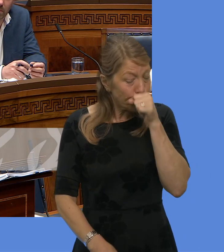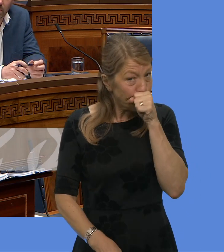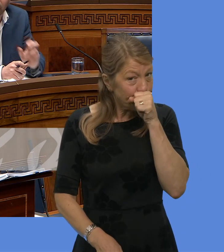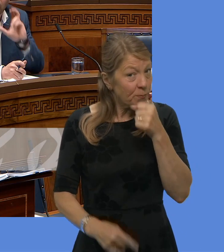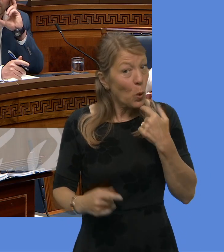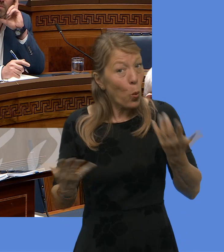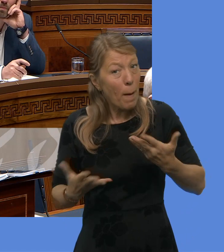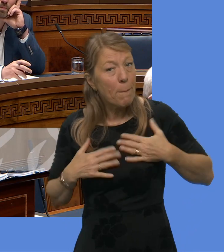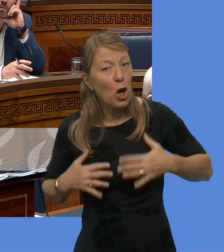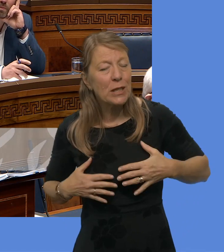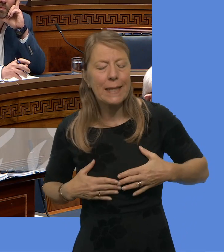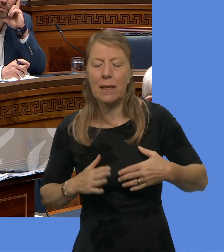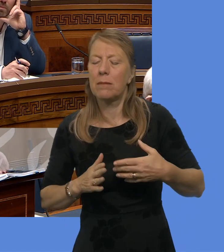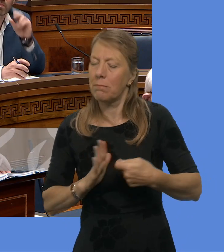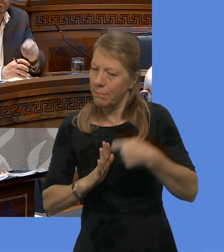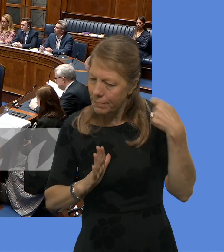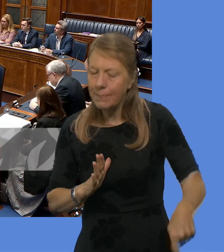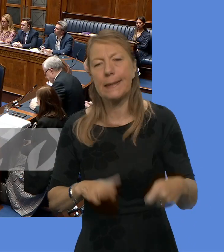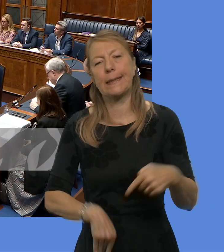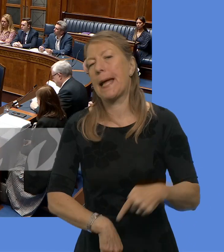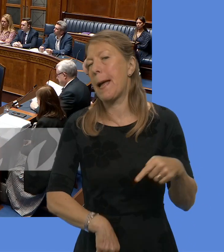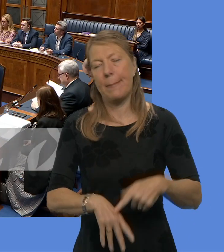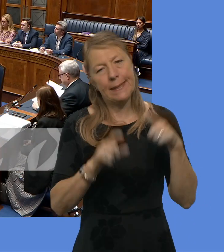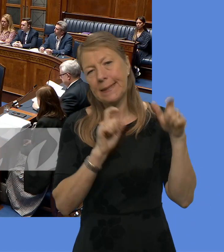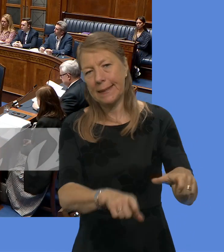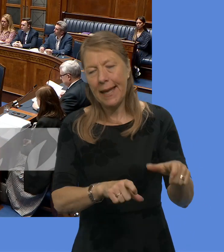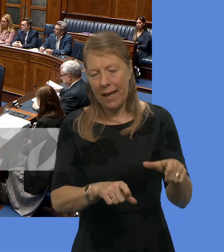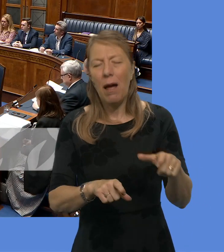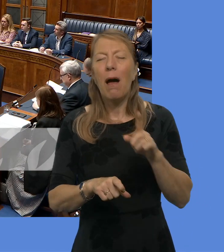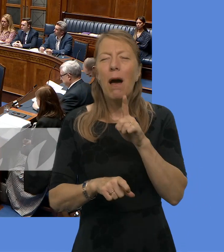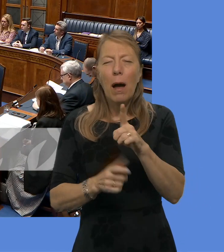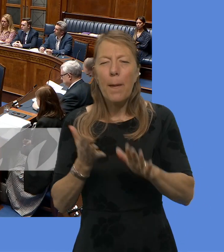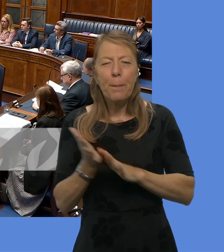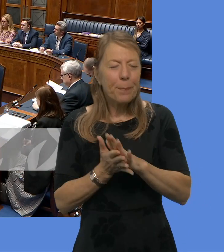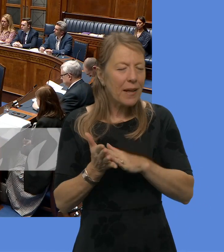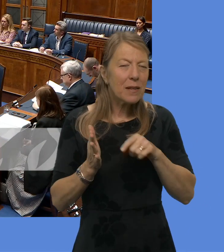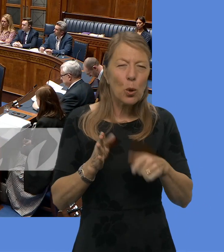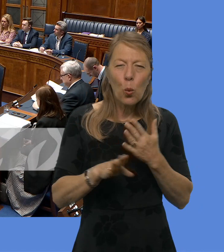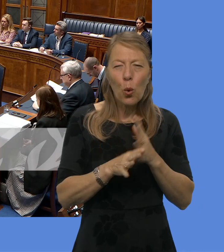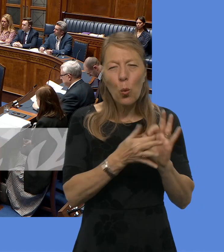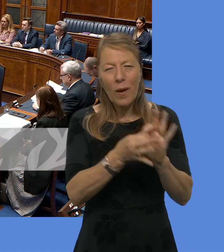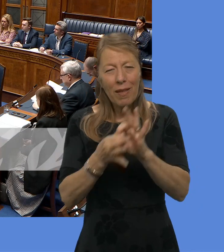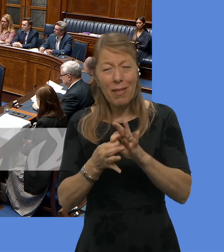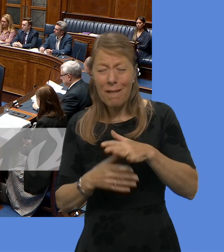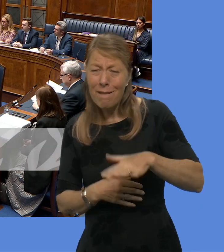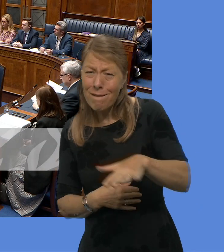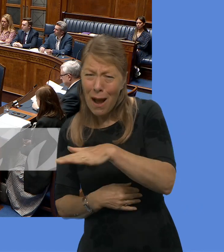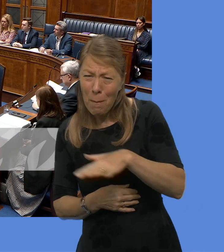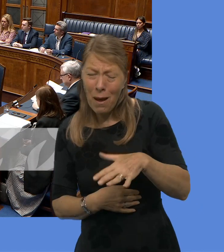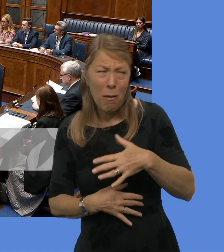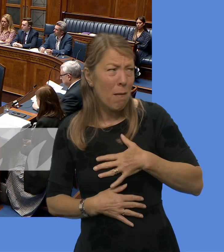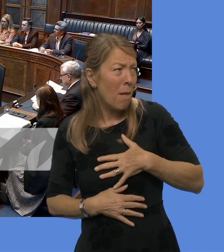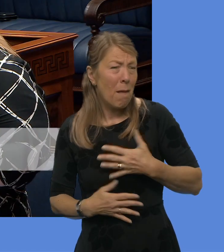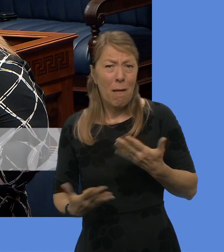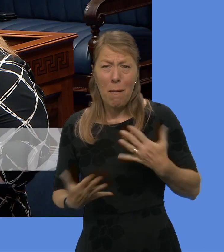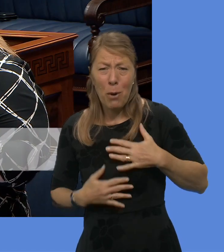to develop the detail of the proposal, working closely with the affected families and other stakeholders during the absence of the Assembly and since return of the